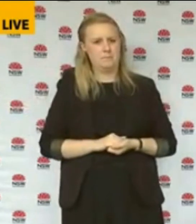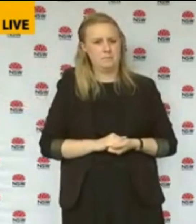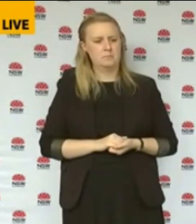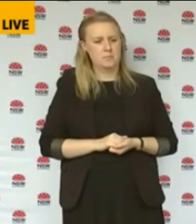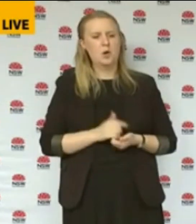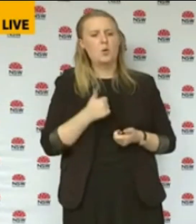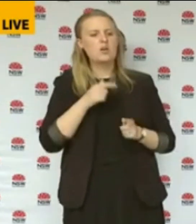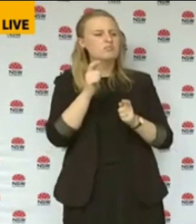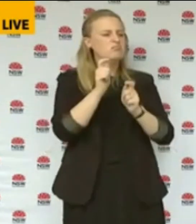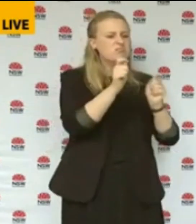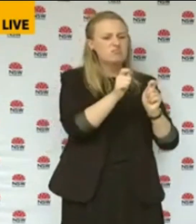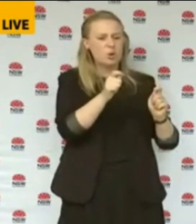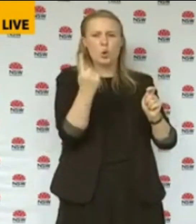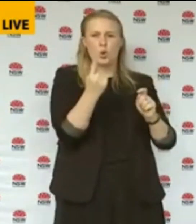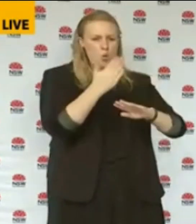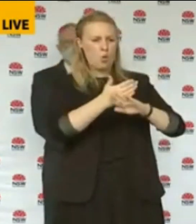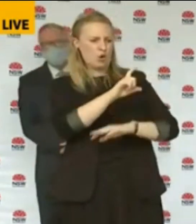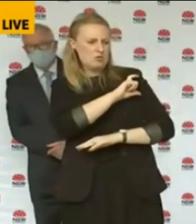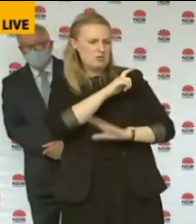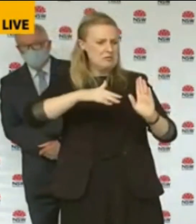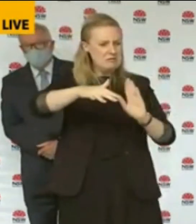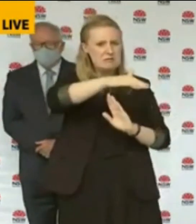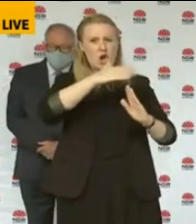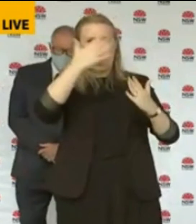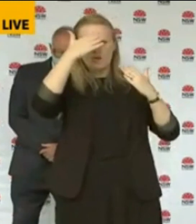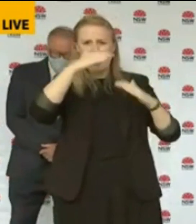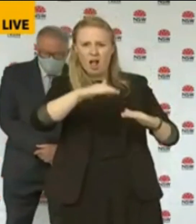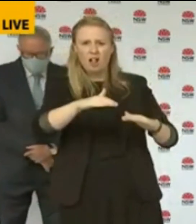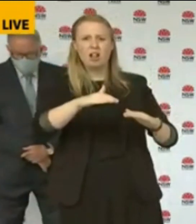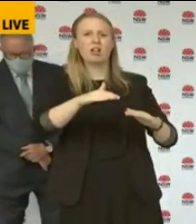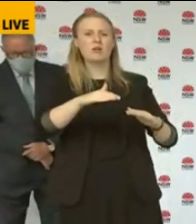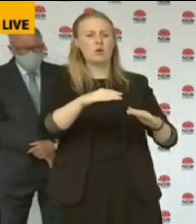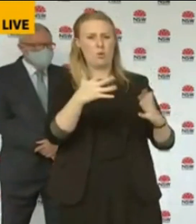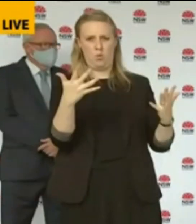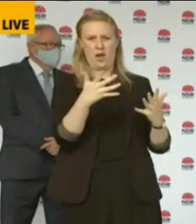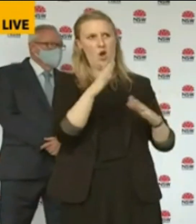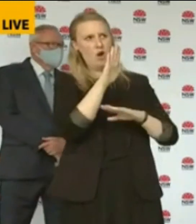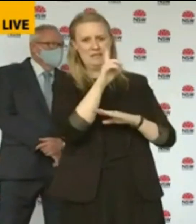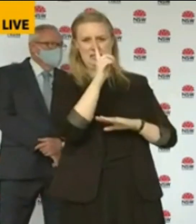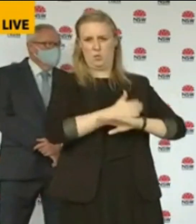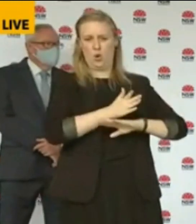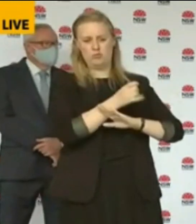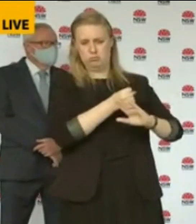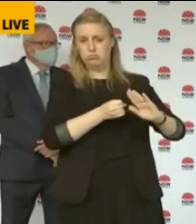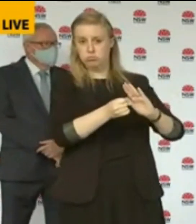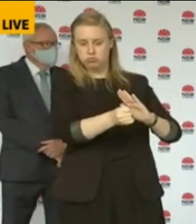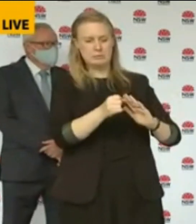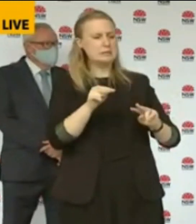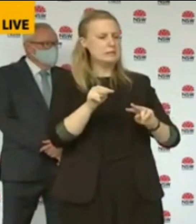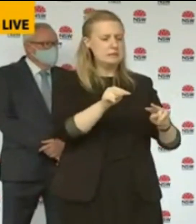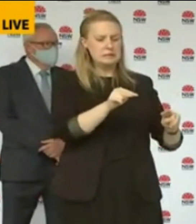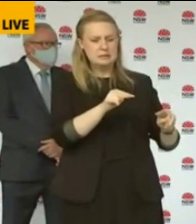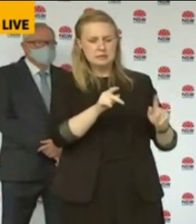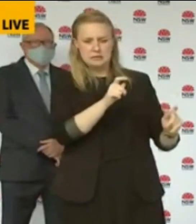around our flight crew hotels, our hotel quarantine, to pick up that incursion at the earliest possible time. And we will